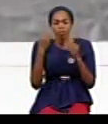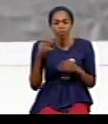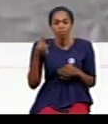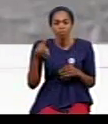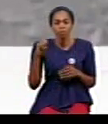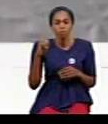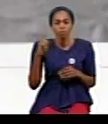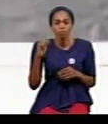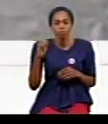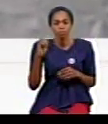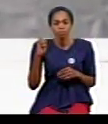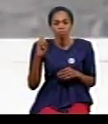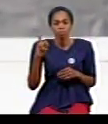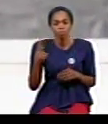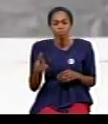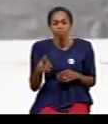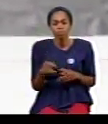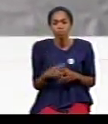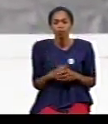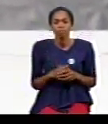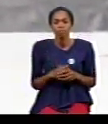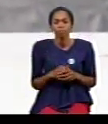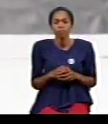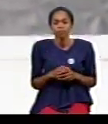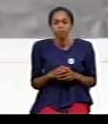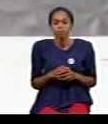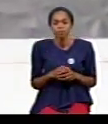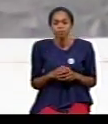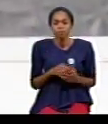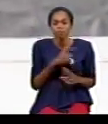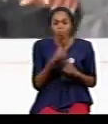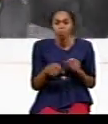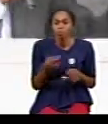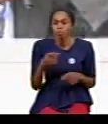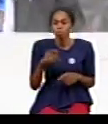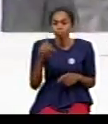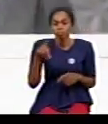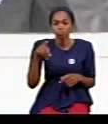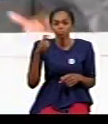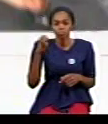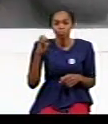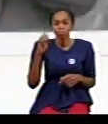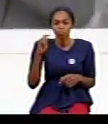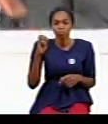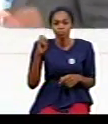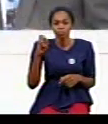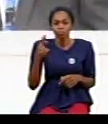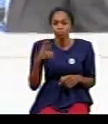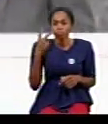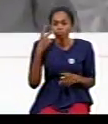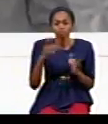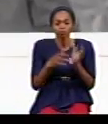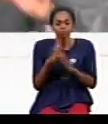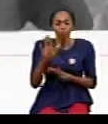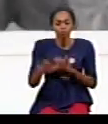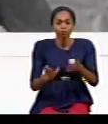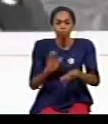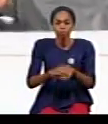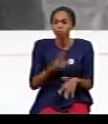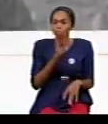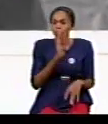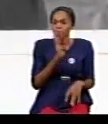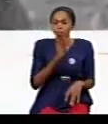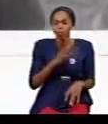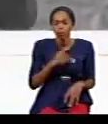one, Jesus, you can tell me to begin to walk on the sea. And Peter stepped on the water and begin to walk. Yes,